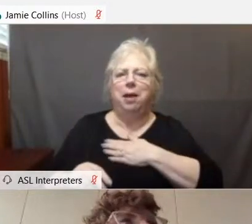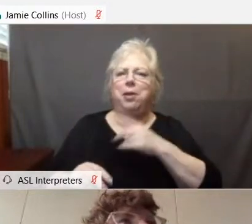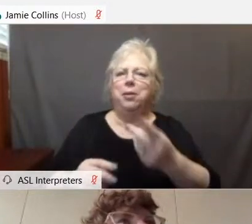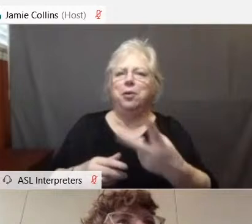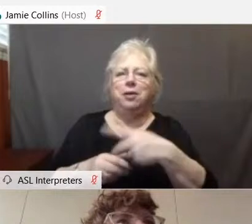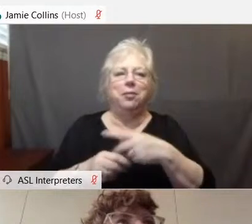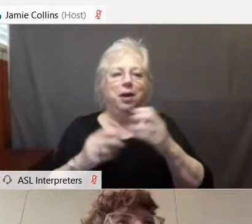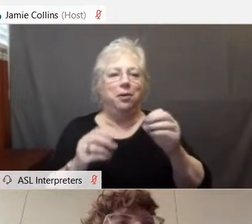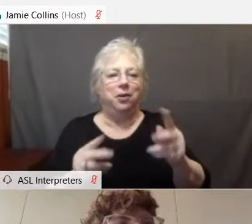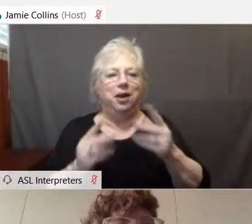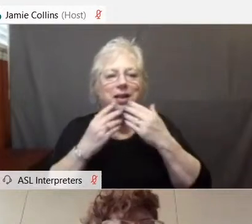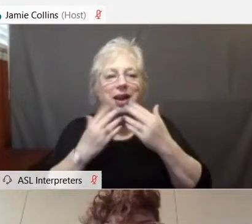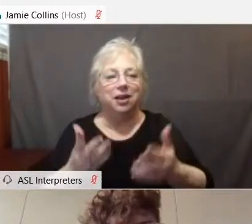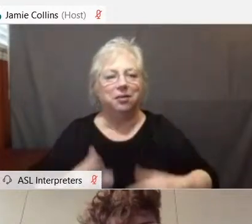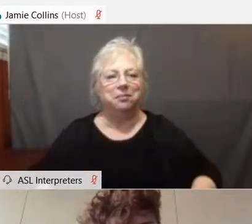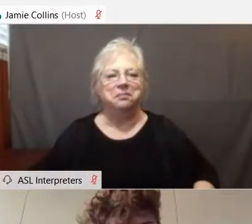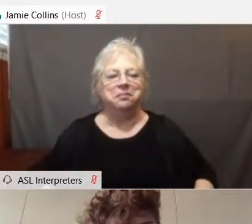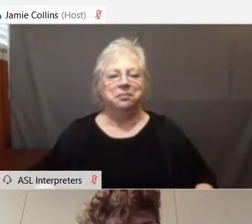you. Thank you.